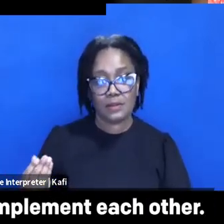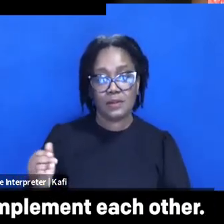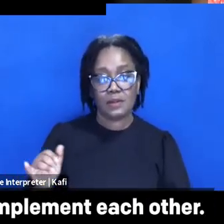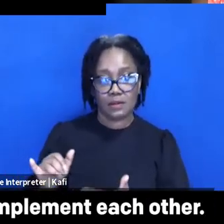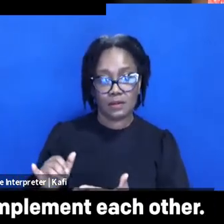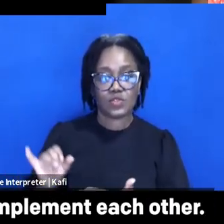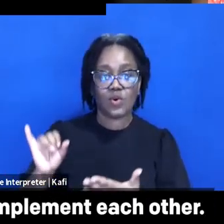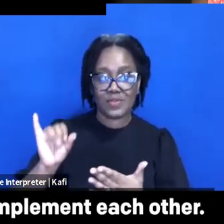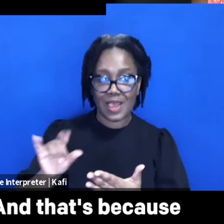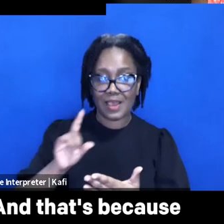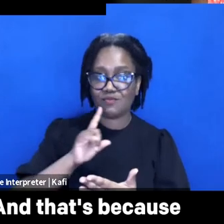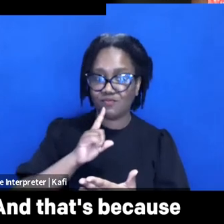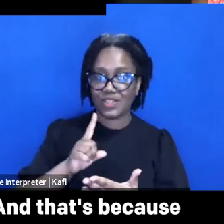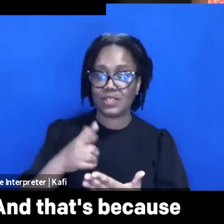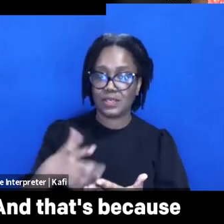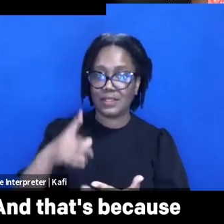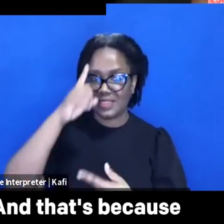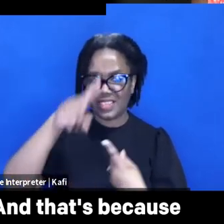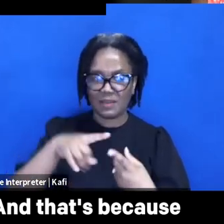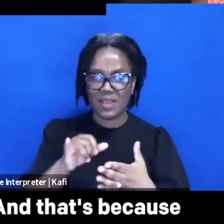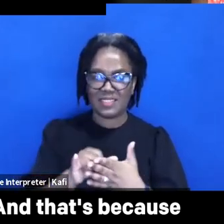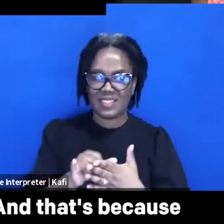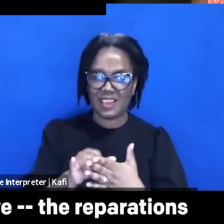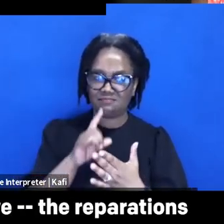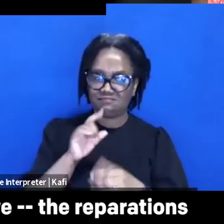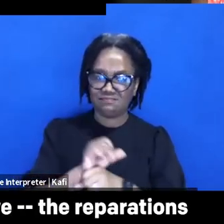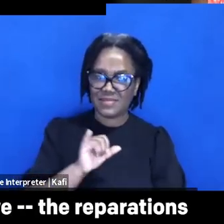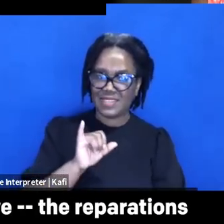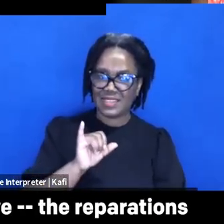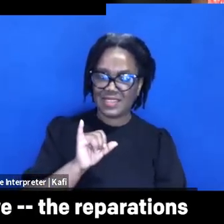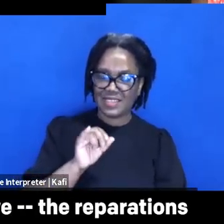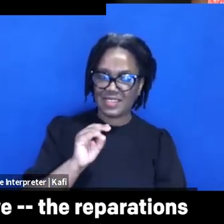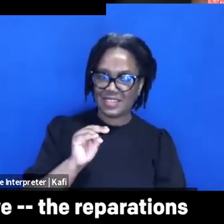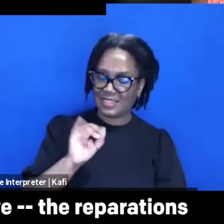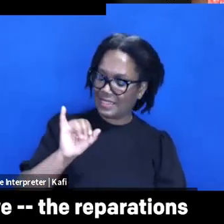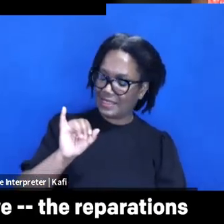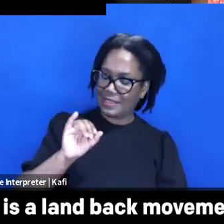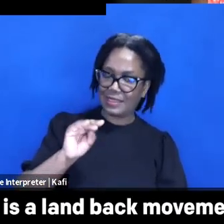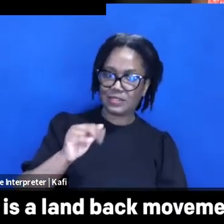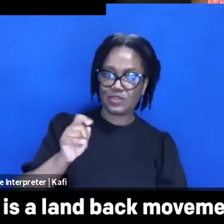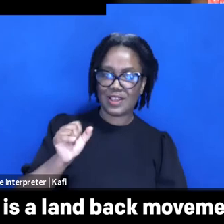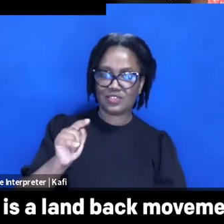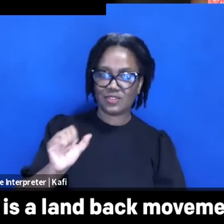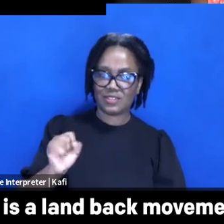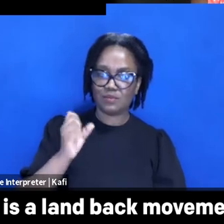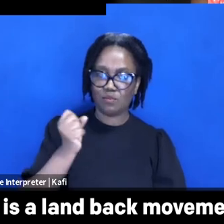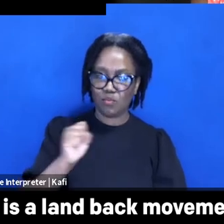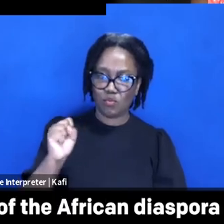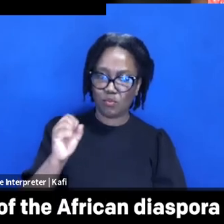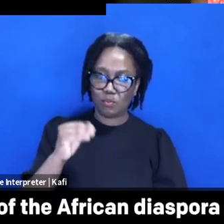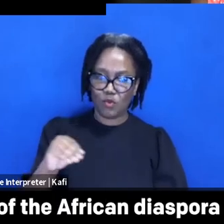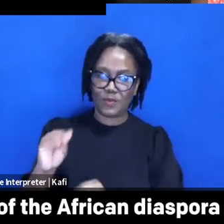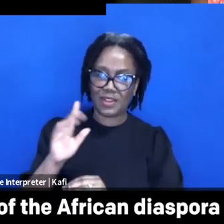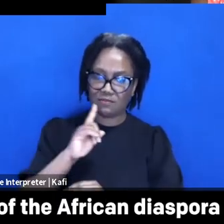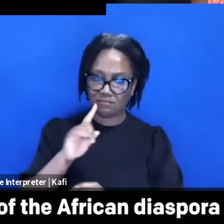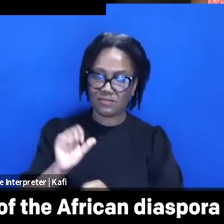actually do complement each other. And that's because the reparations movement is a land back movement for